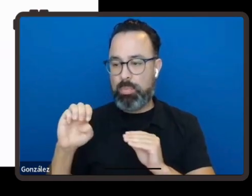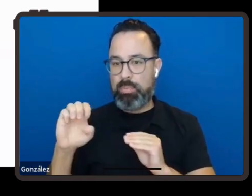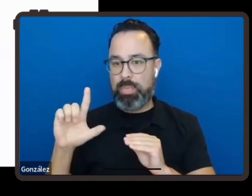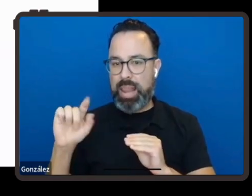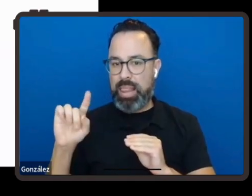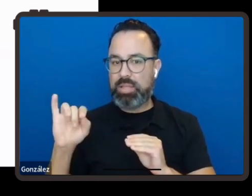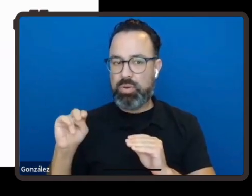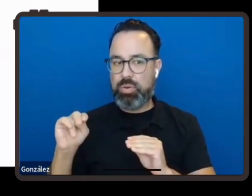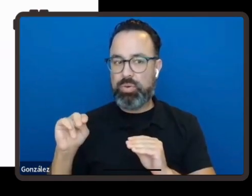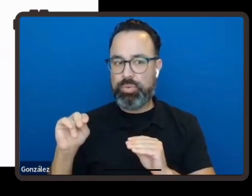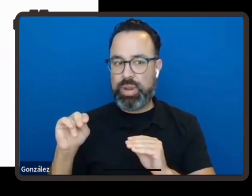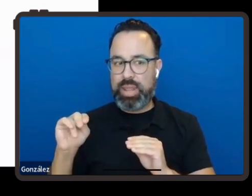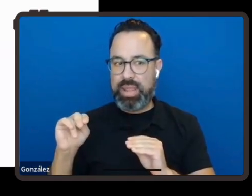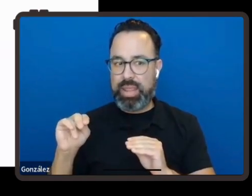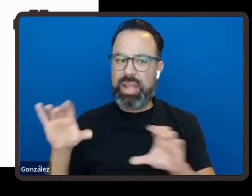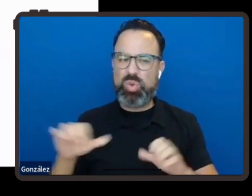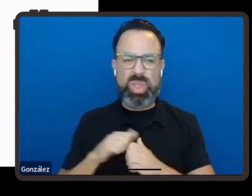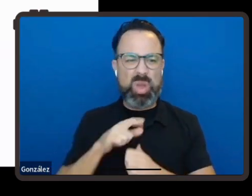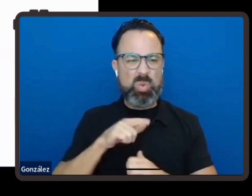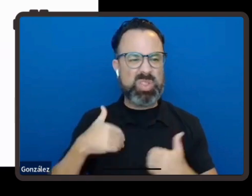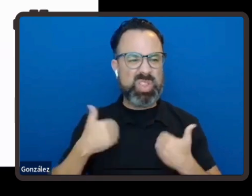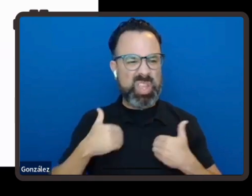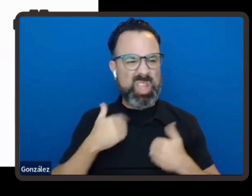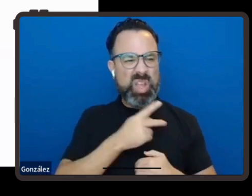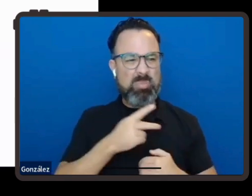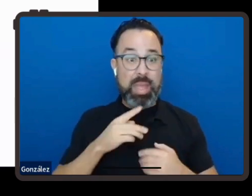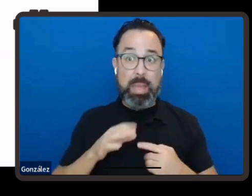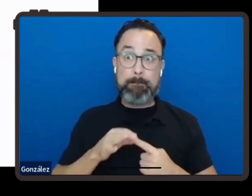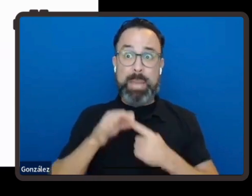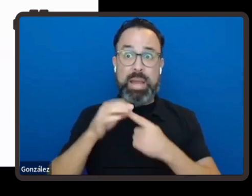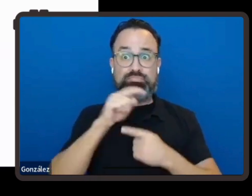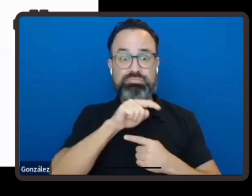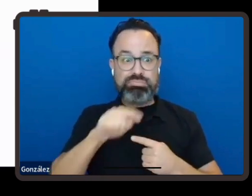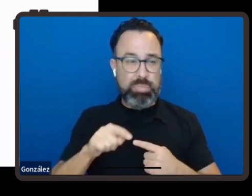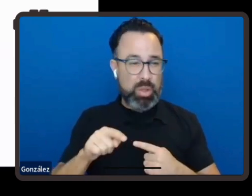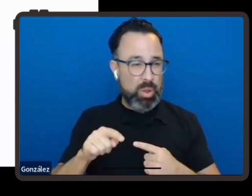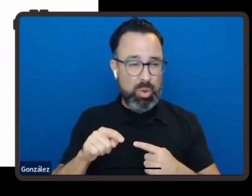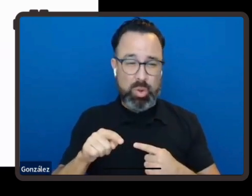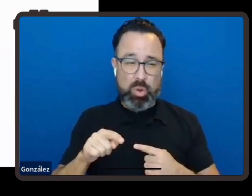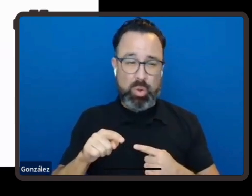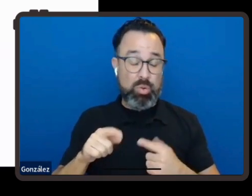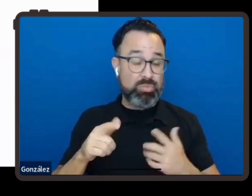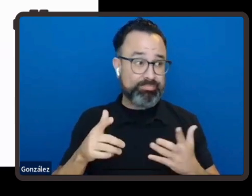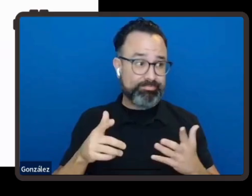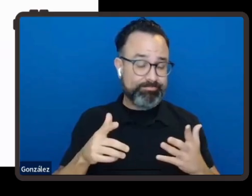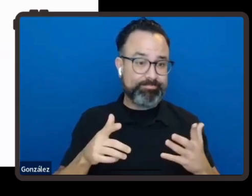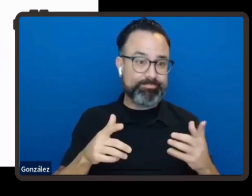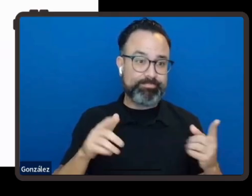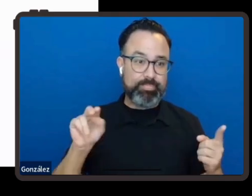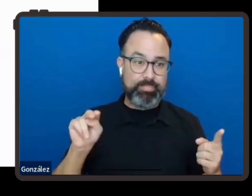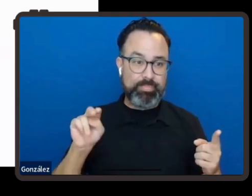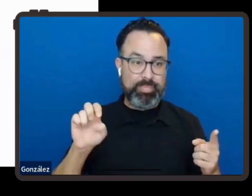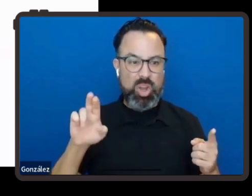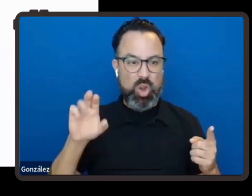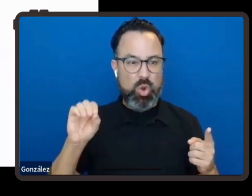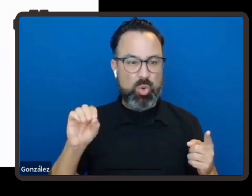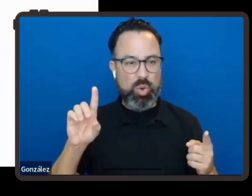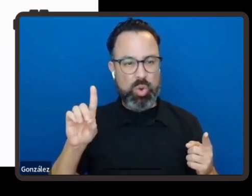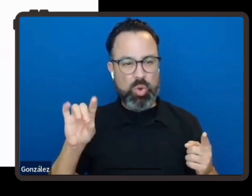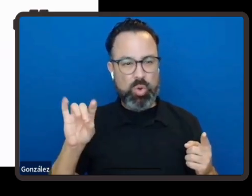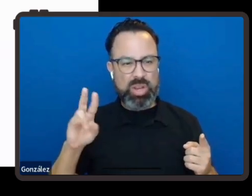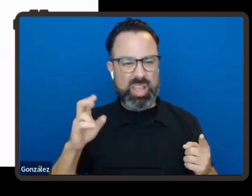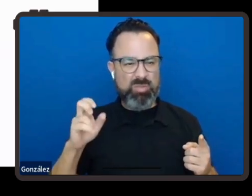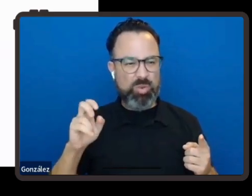especially the ones that have got, you know, severe neurodivergence. It works. Clonidine or